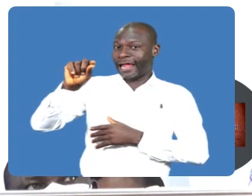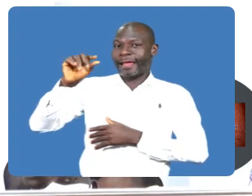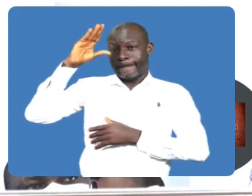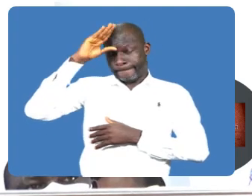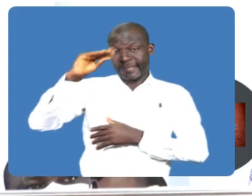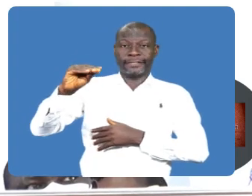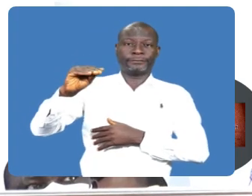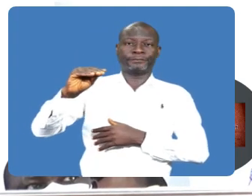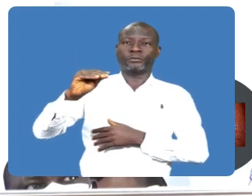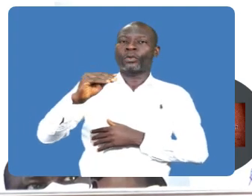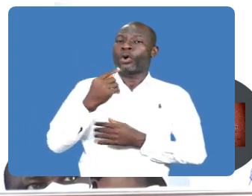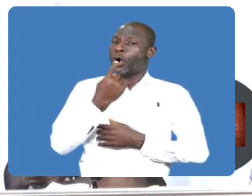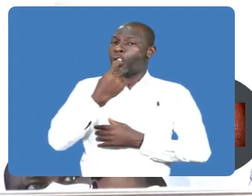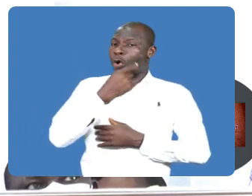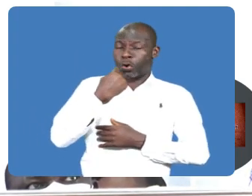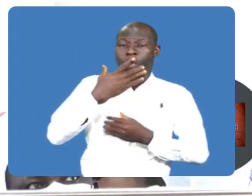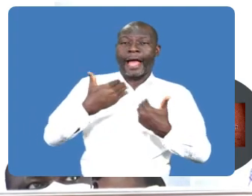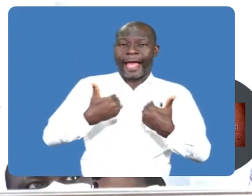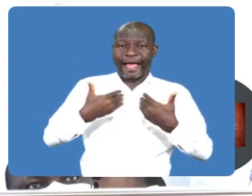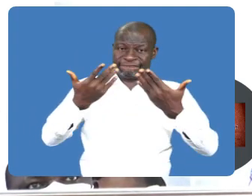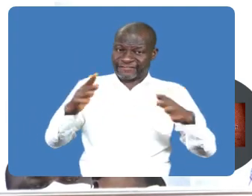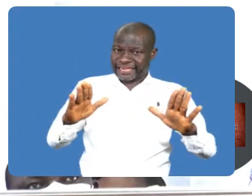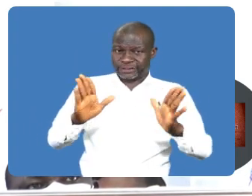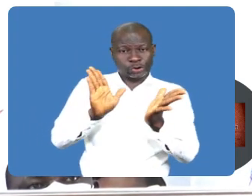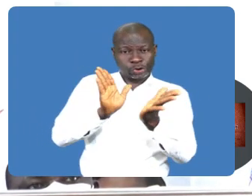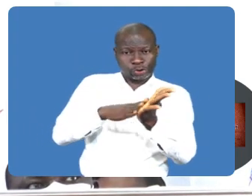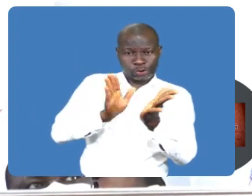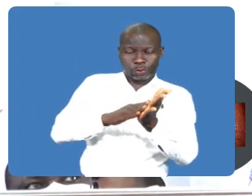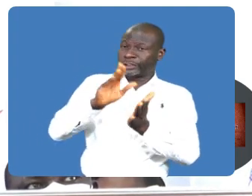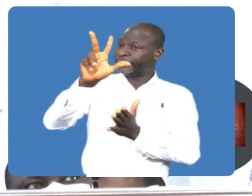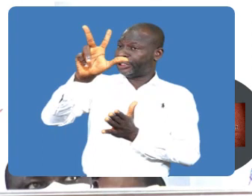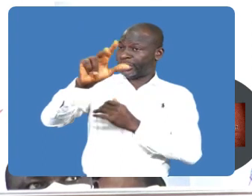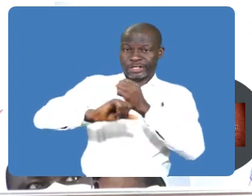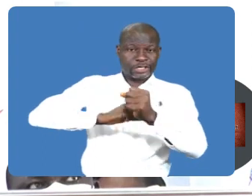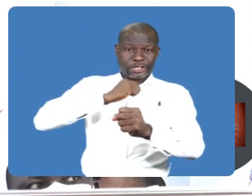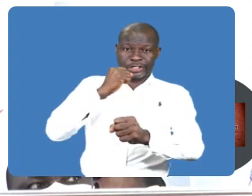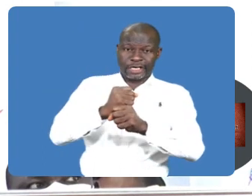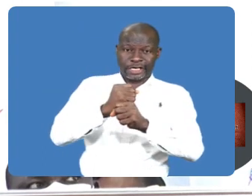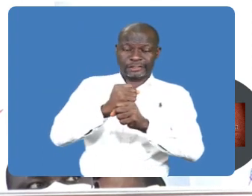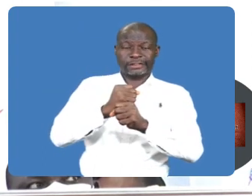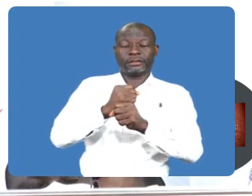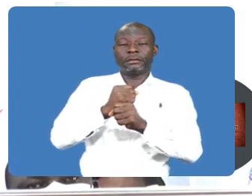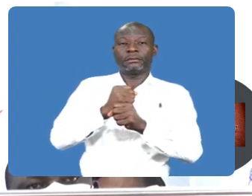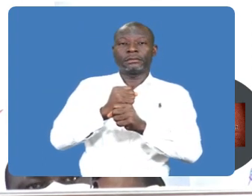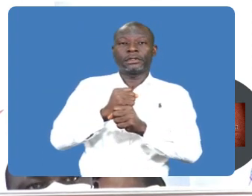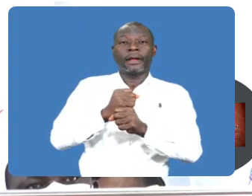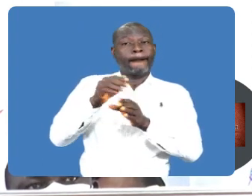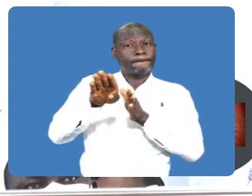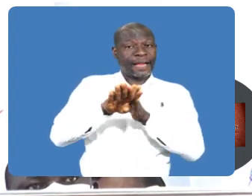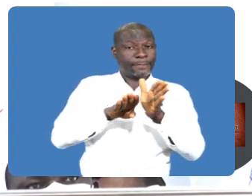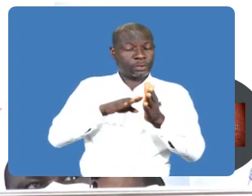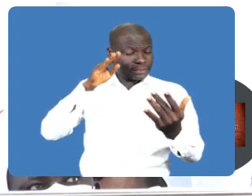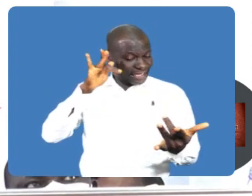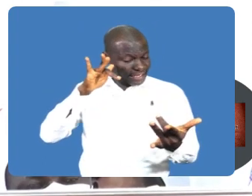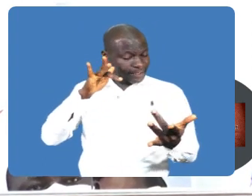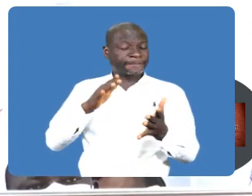20 men who have successfully undergone a 3-year intensive course